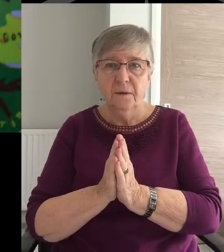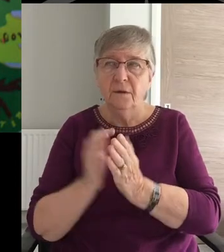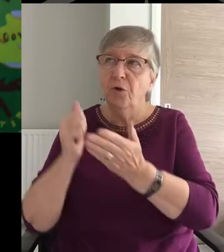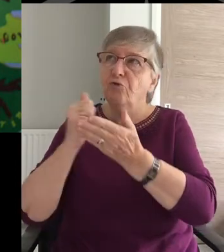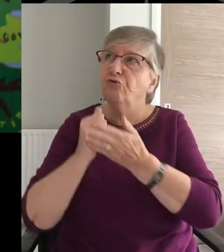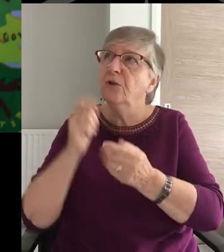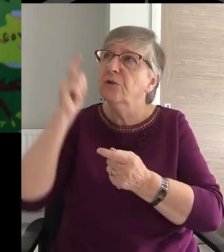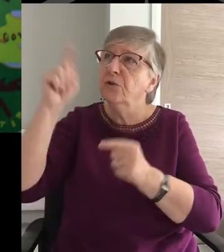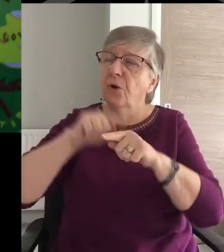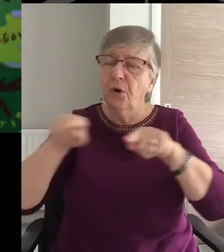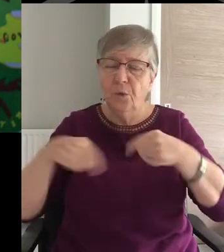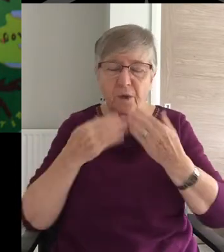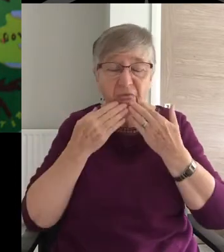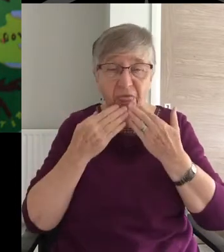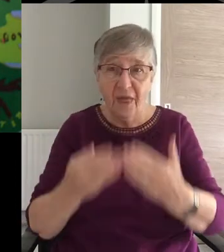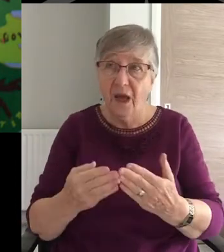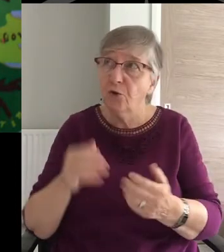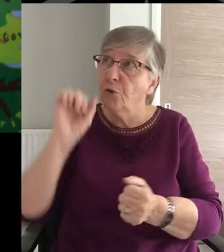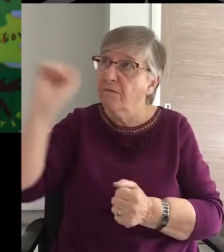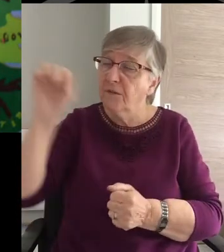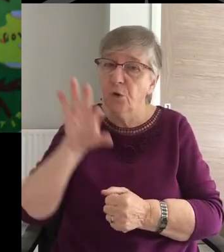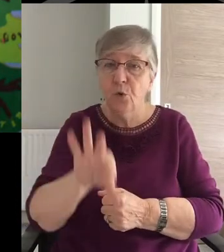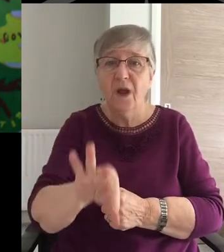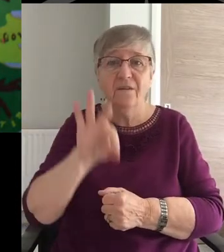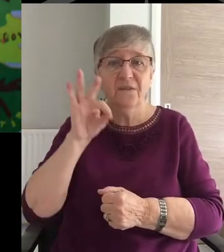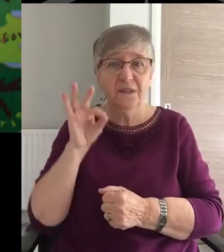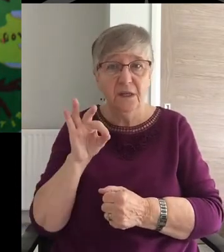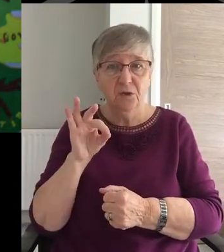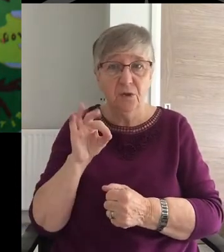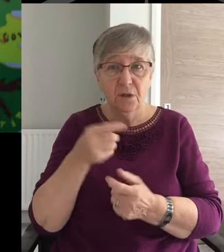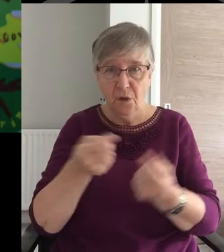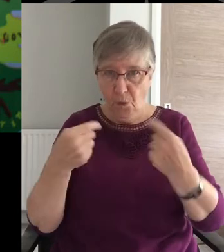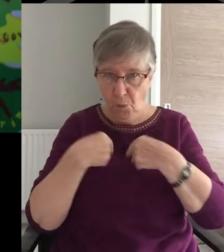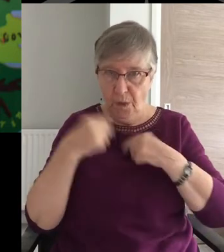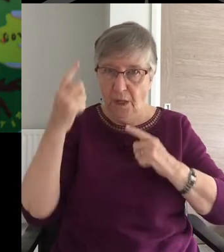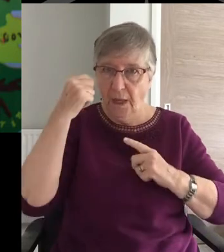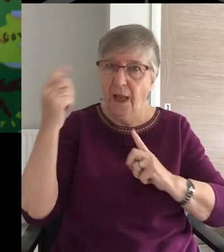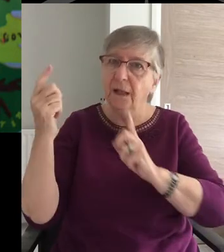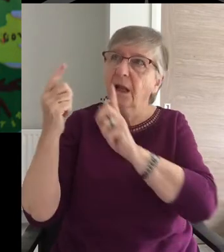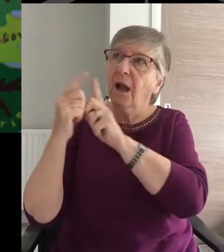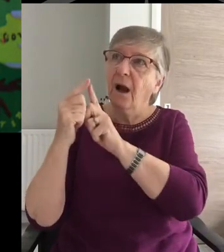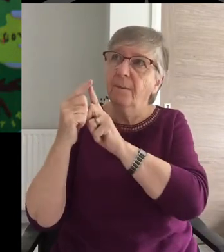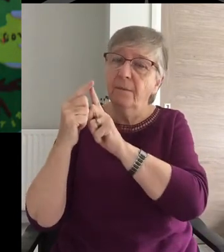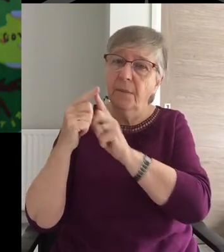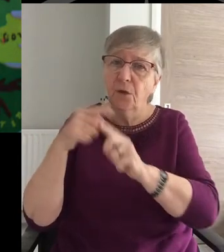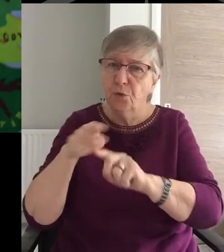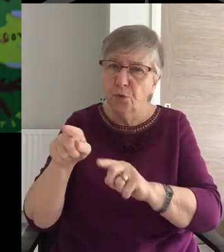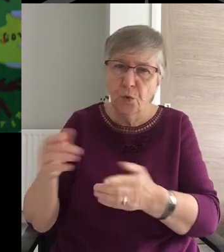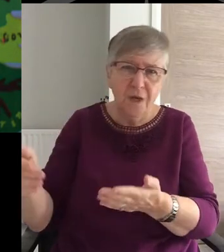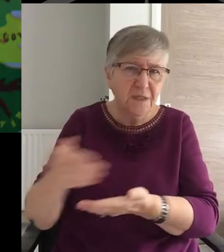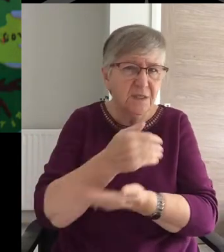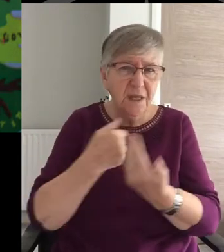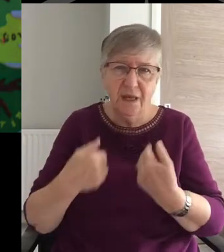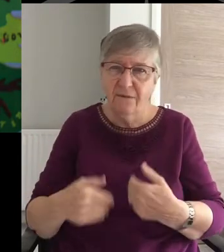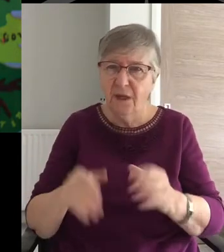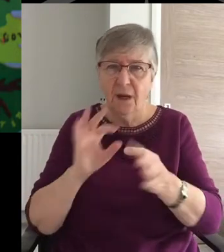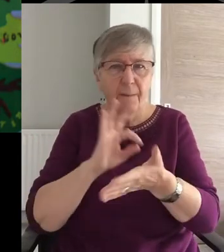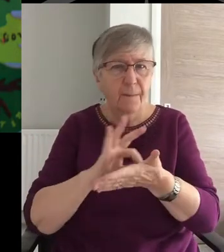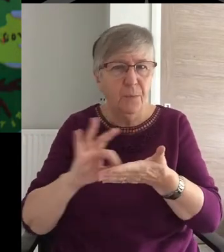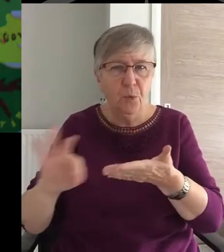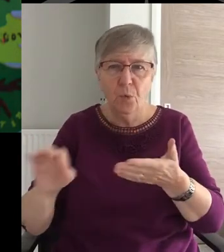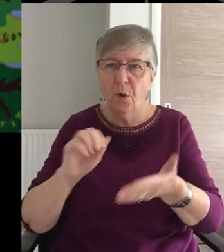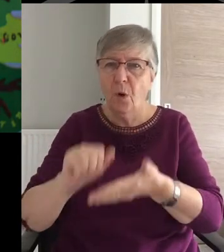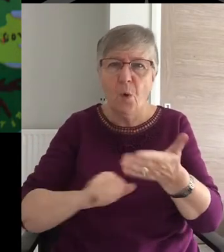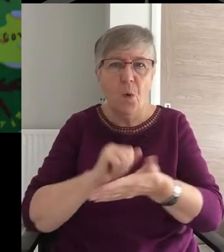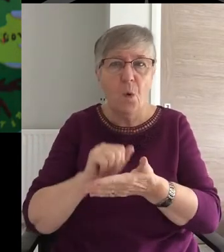Gracious God, how we thank you for that invitation to come. To come to a Saviour who is pure and holy,